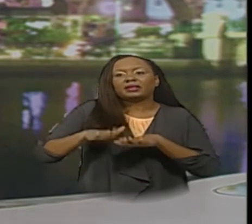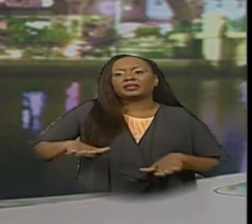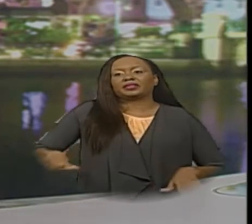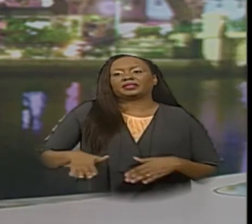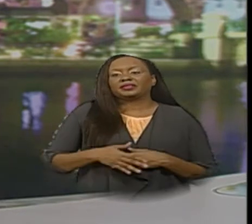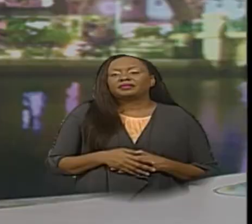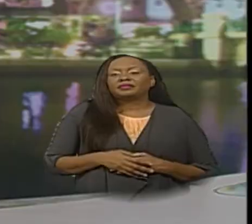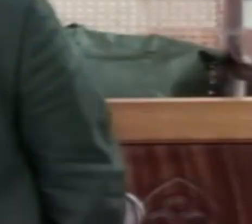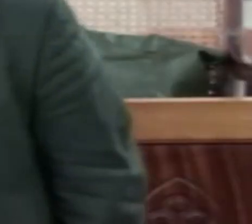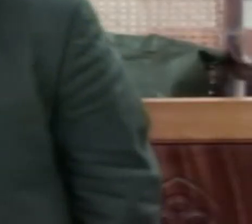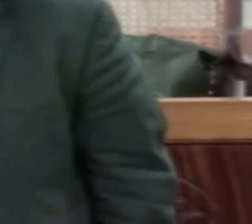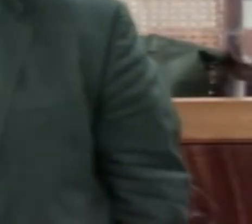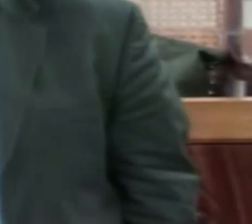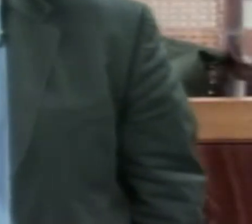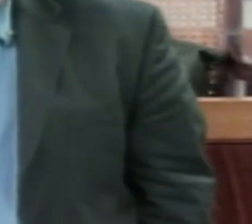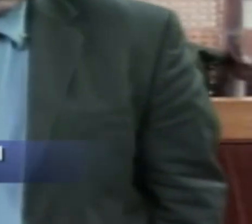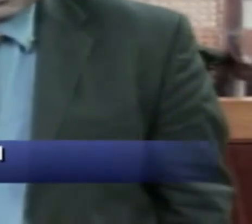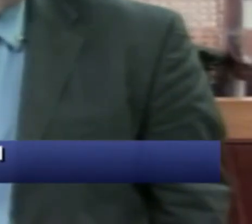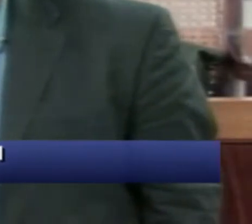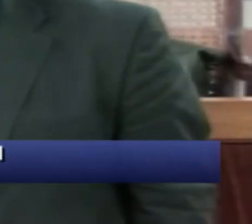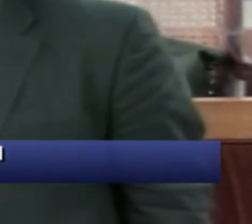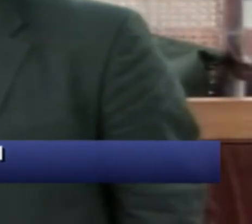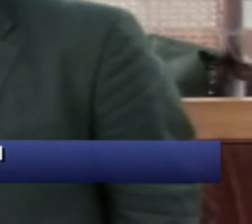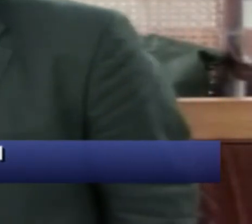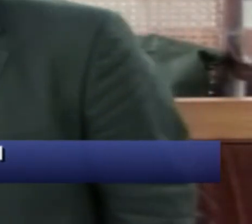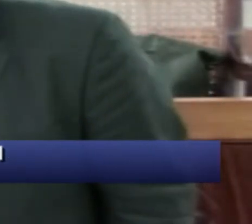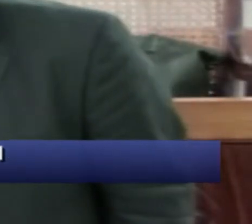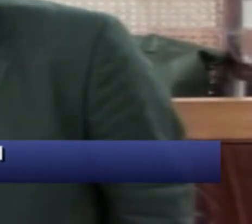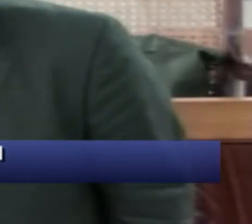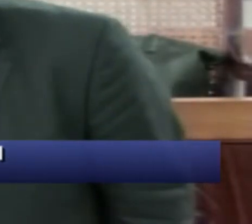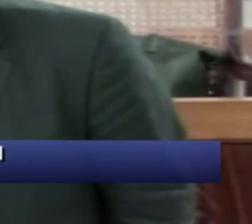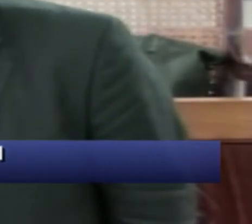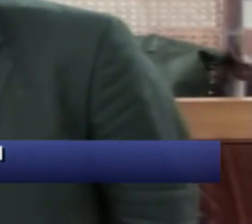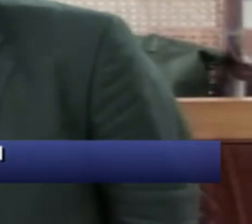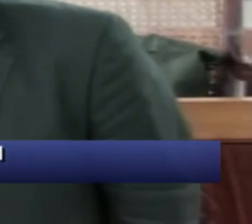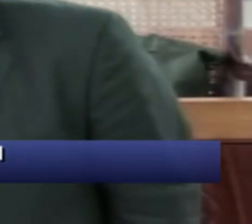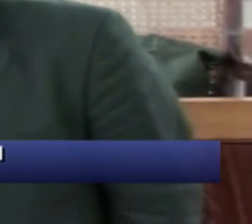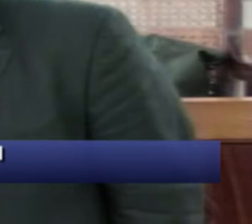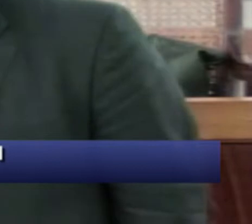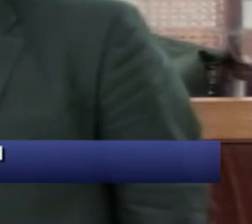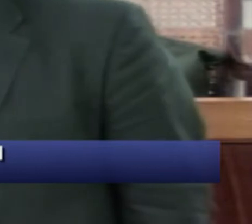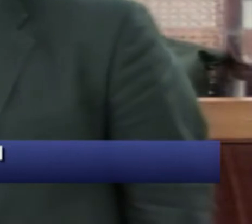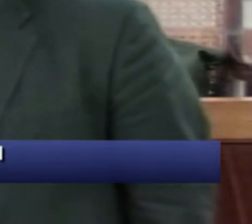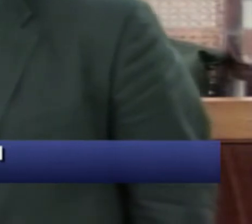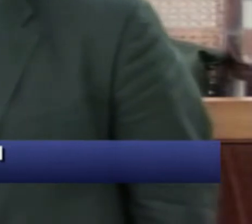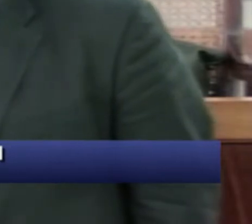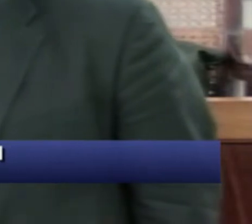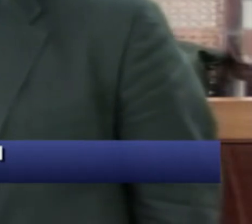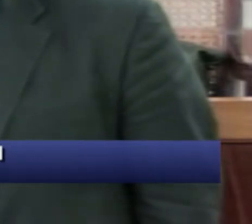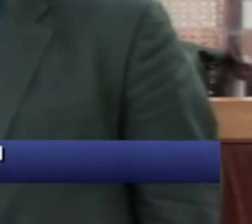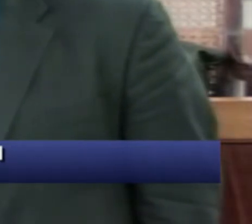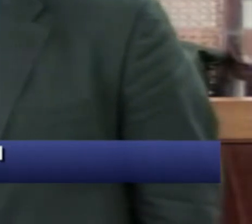I think we spend a lot of time looking to punish our young people without guiding them. And